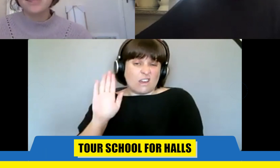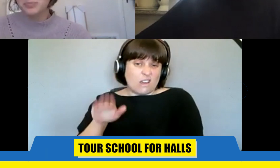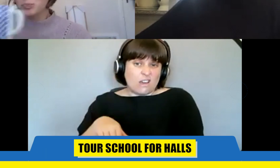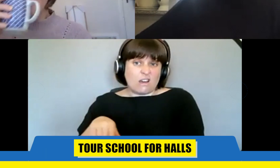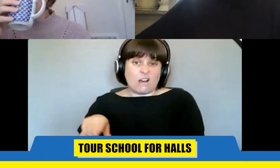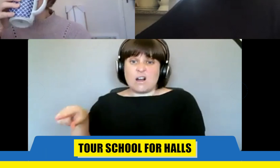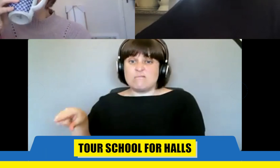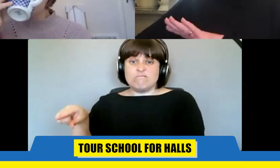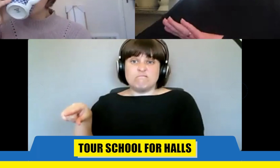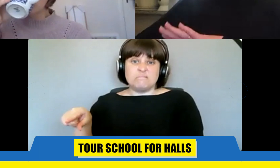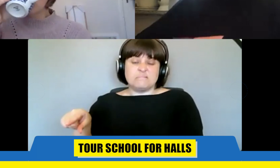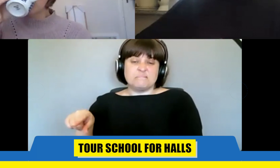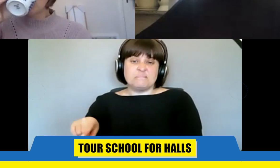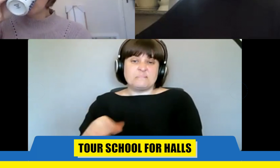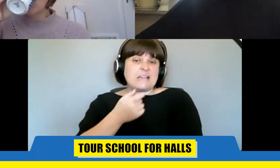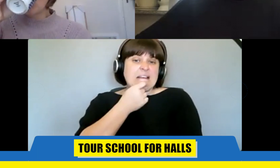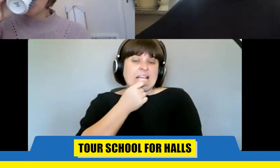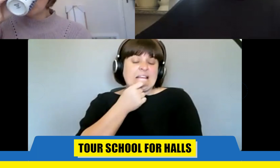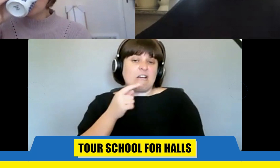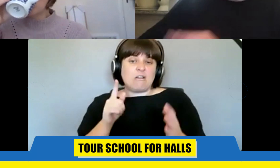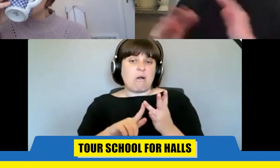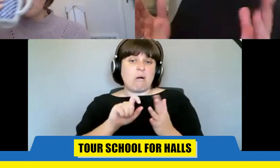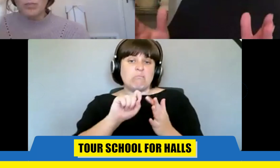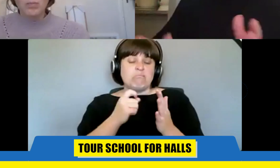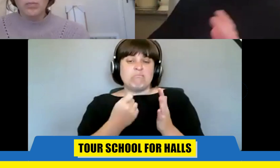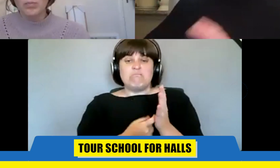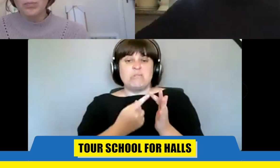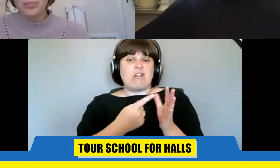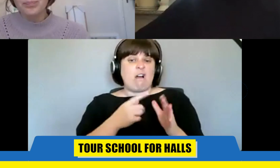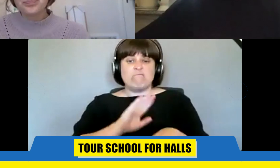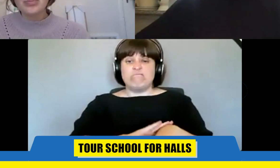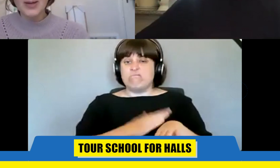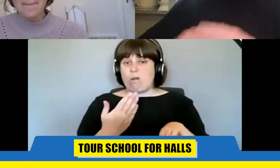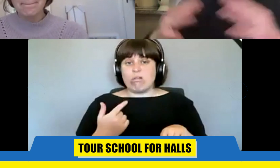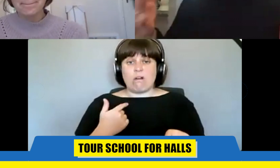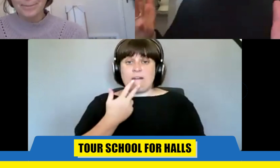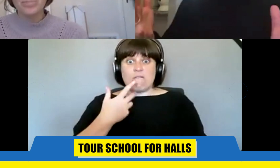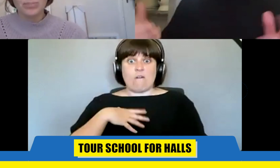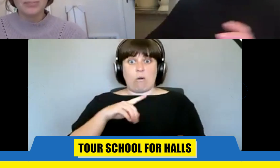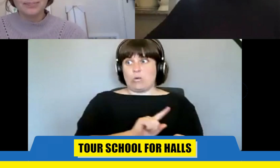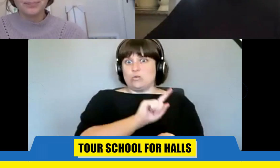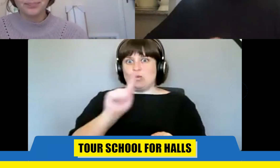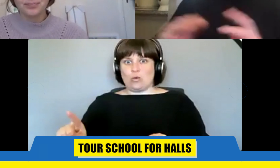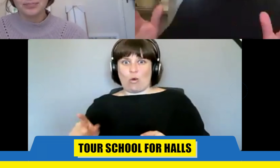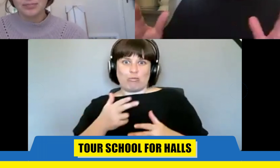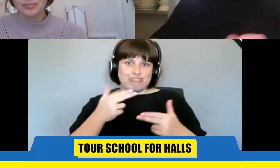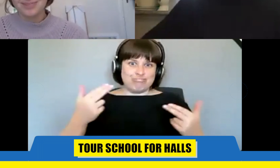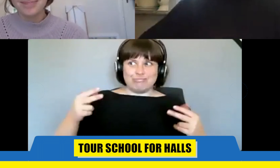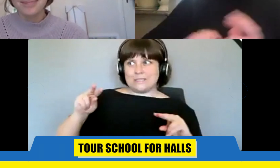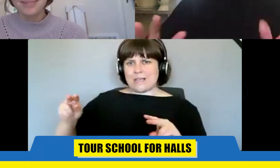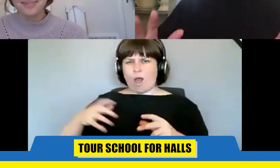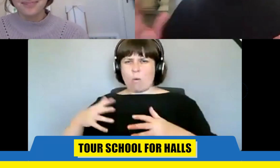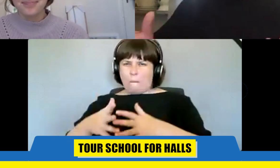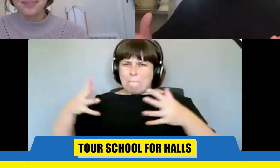kind of small scale thing is I'm just not going to go to that, because when I go to opera, I want it to be the big experience with the big